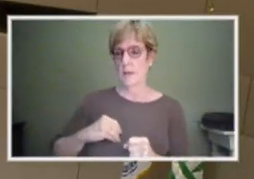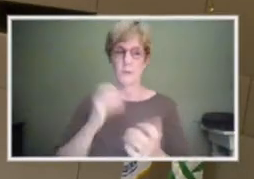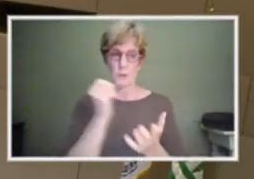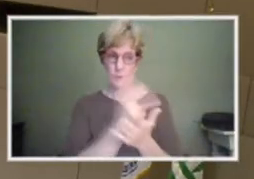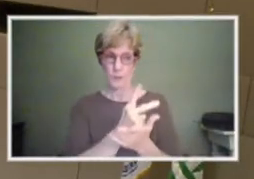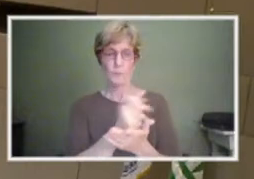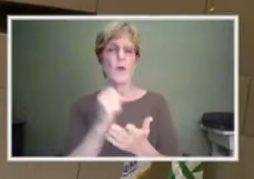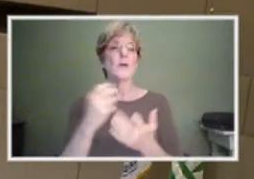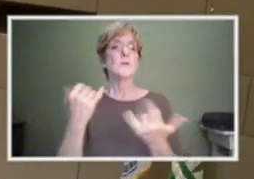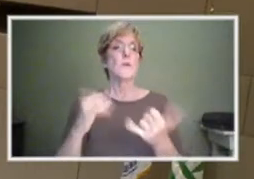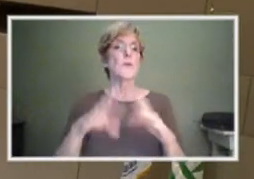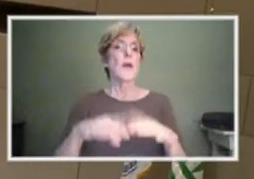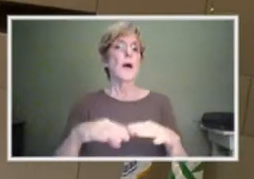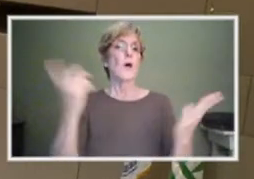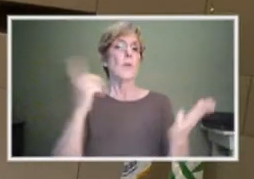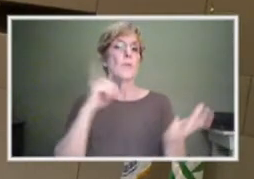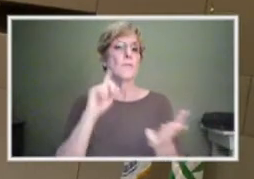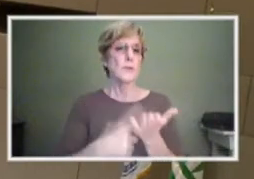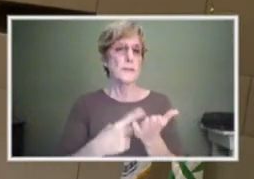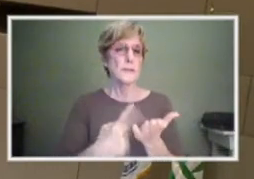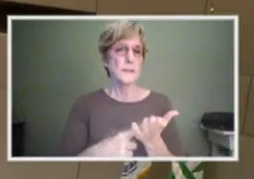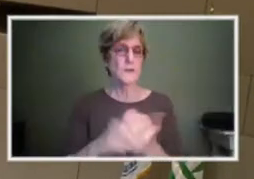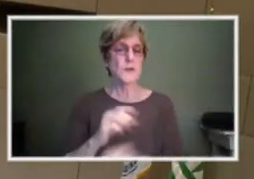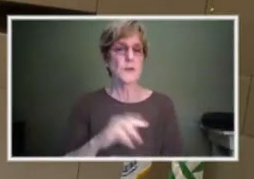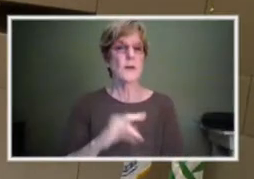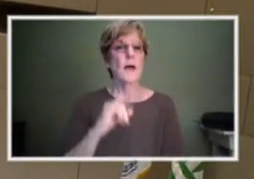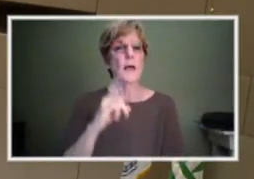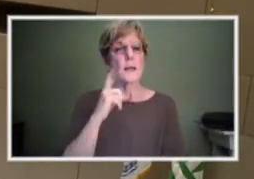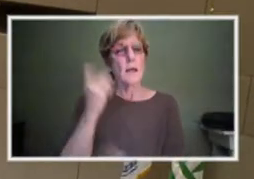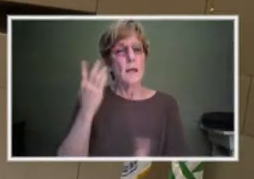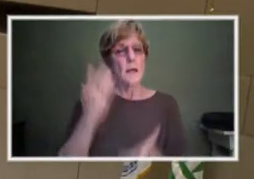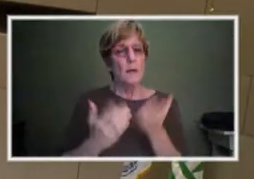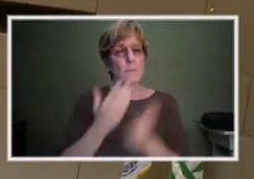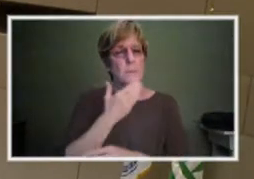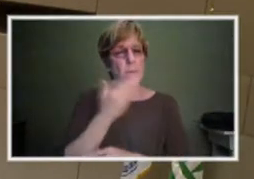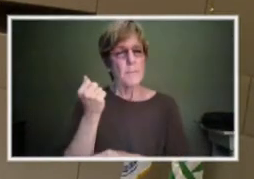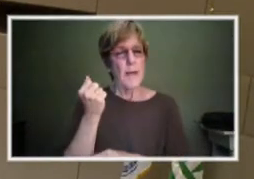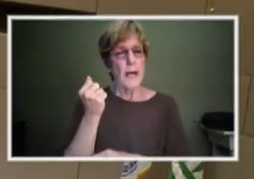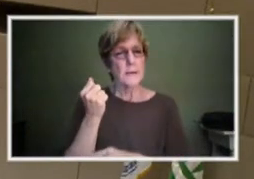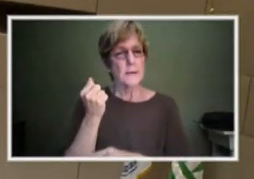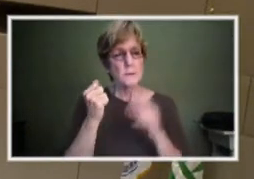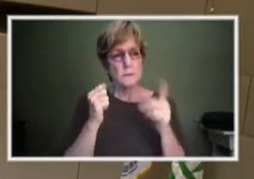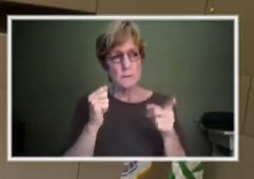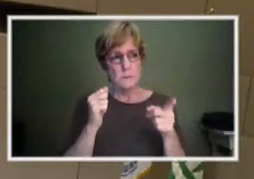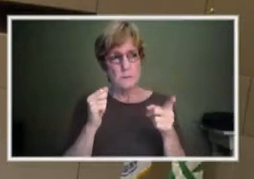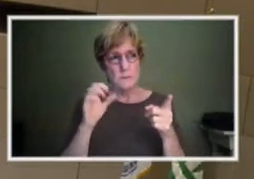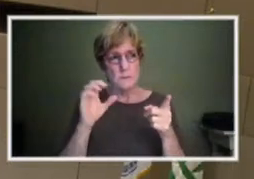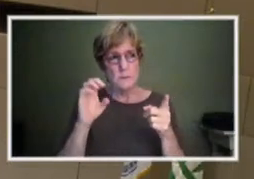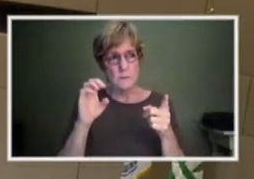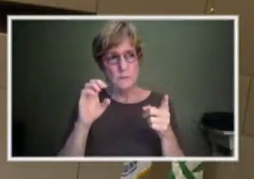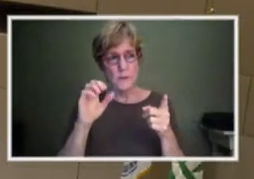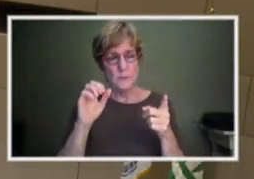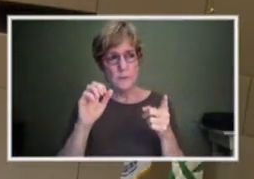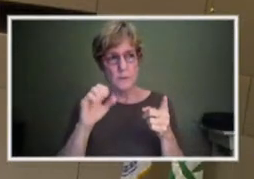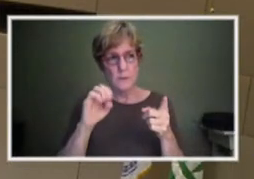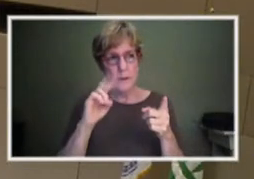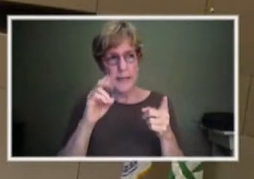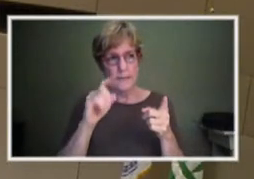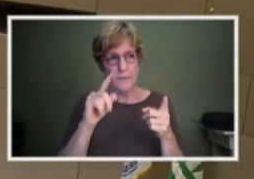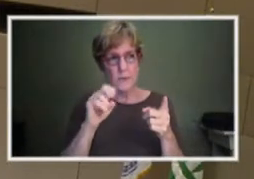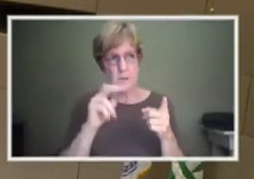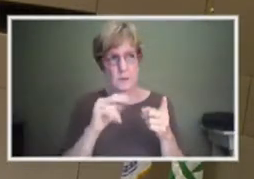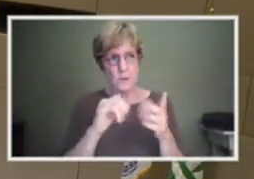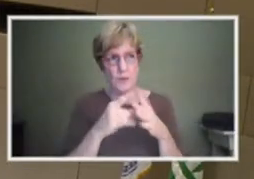we'll open it up for discussion. I think it might be best if, Ms. Anderson, would you like to start us off with any